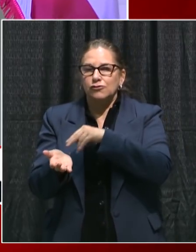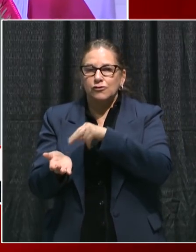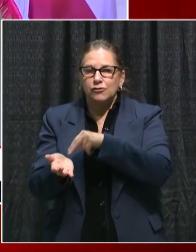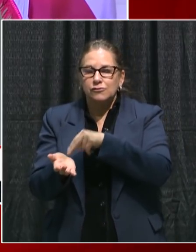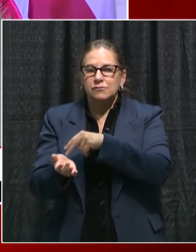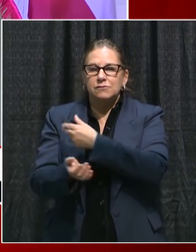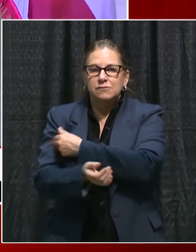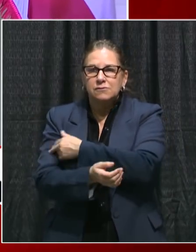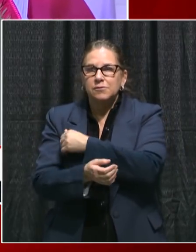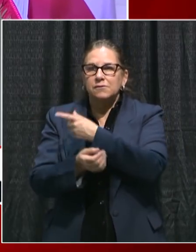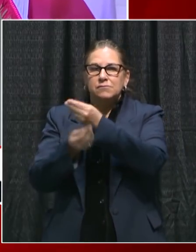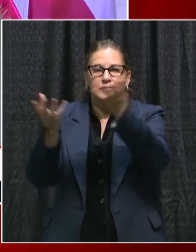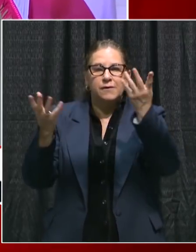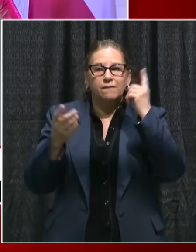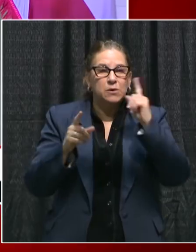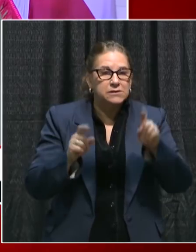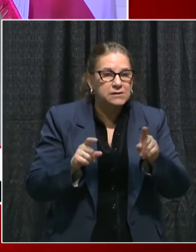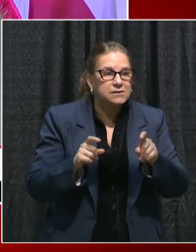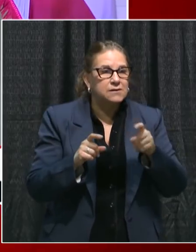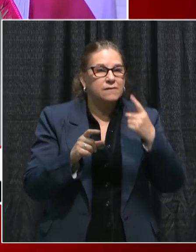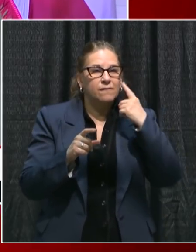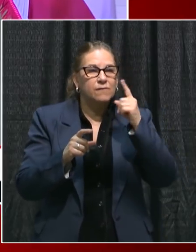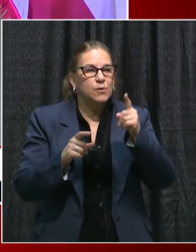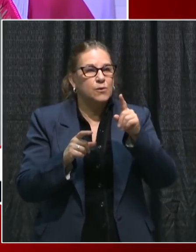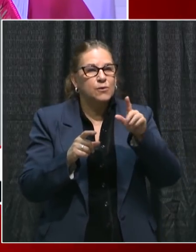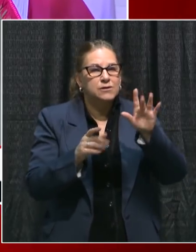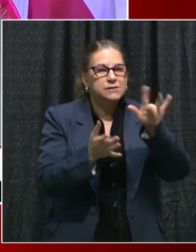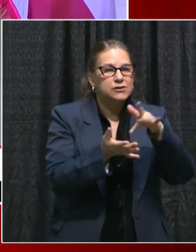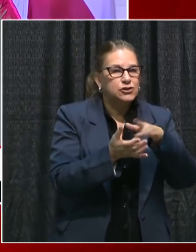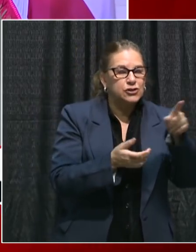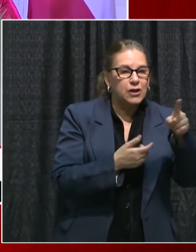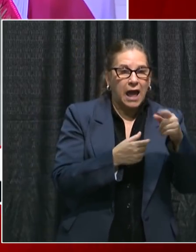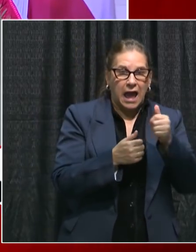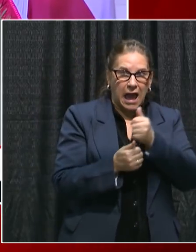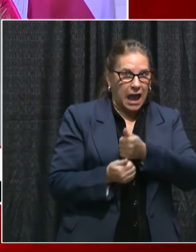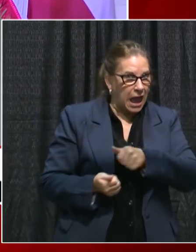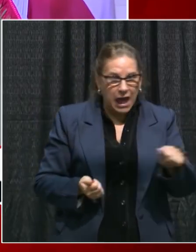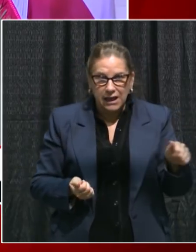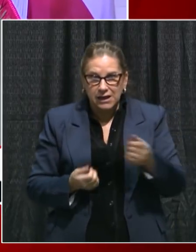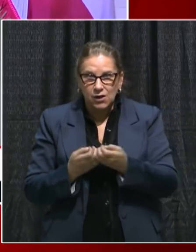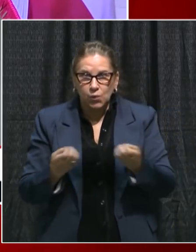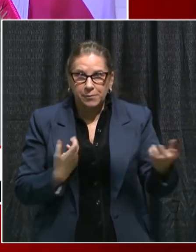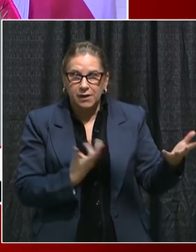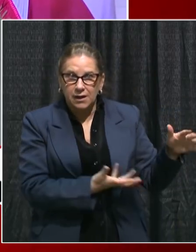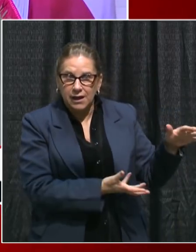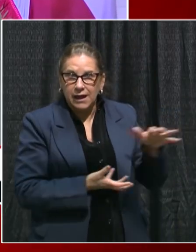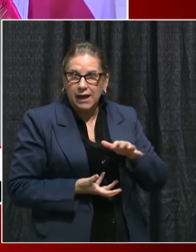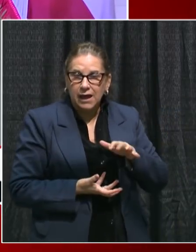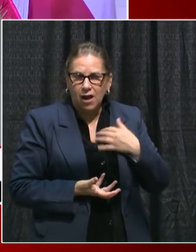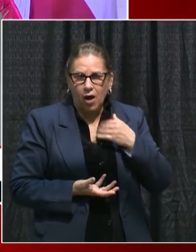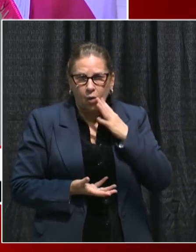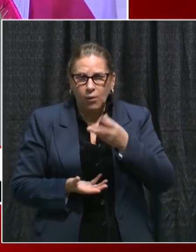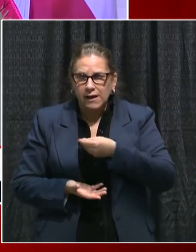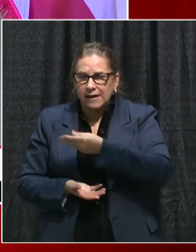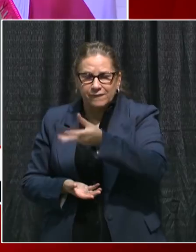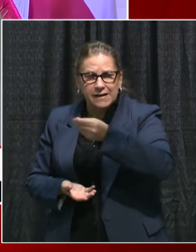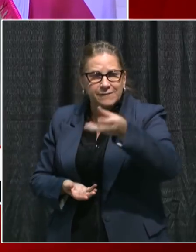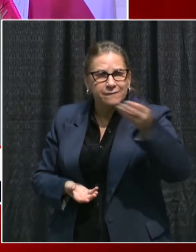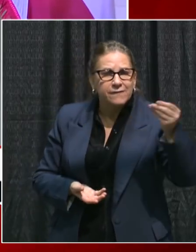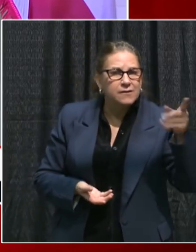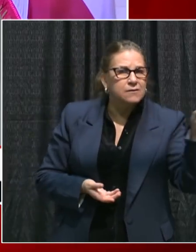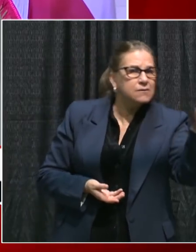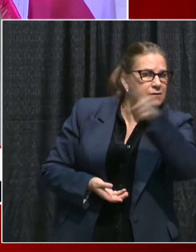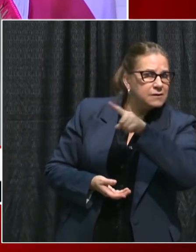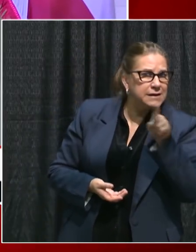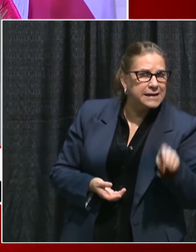that. So all of the equipment that we get in, we push out to the most useful places at the time that need them, to include this facility. You don't